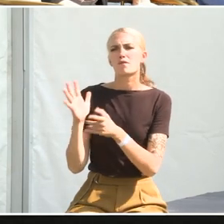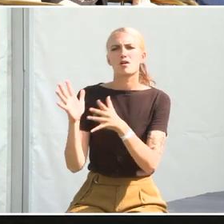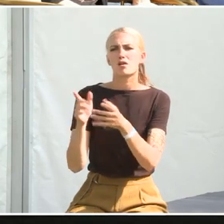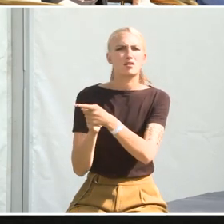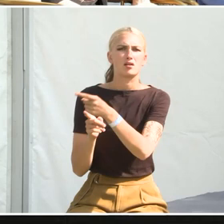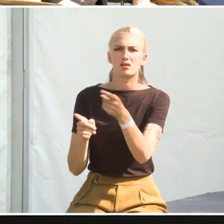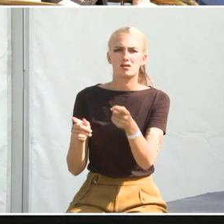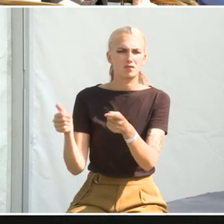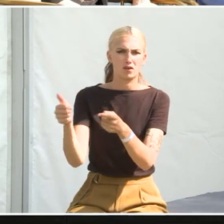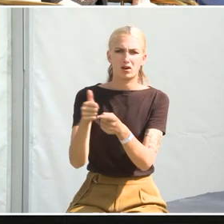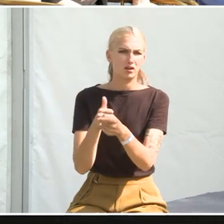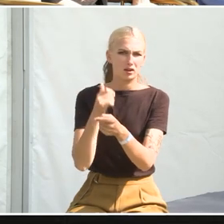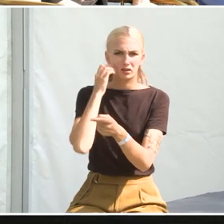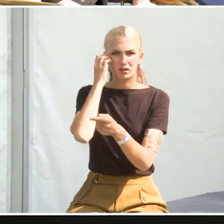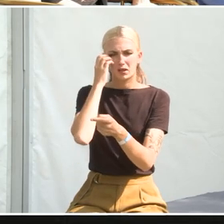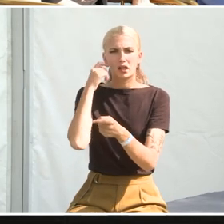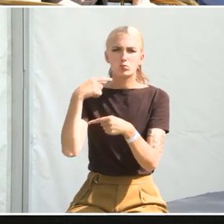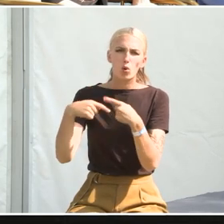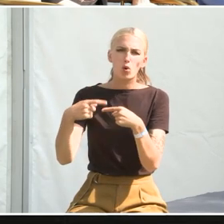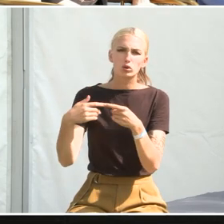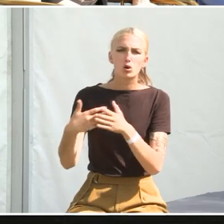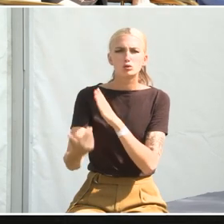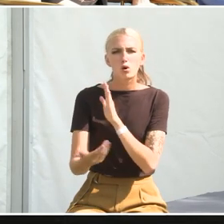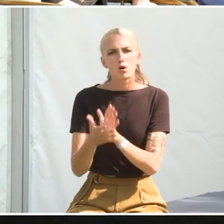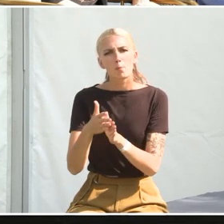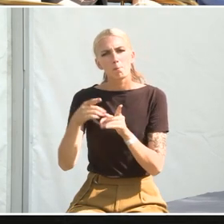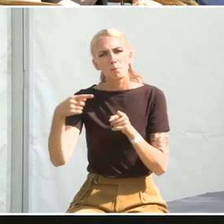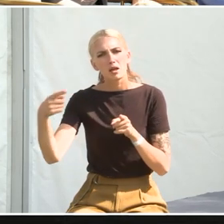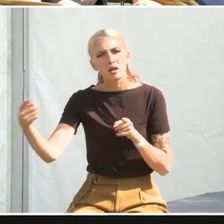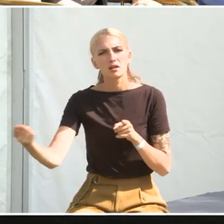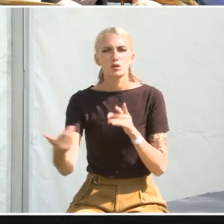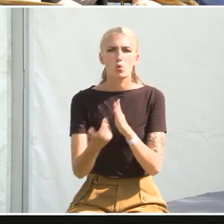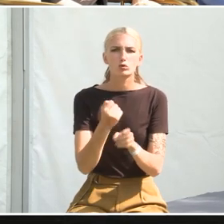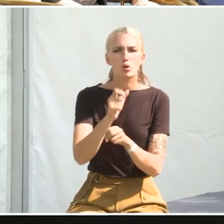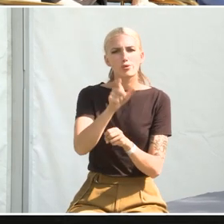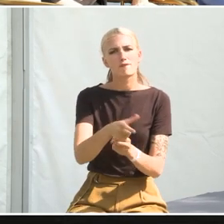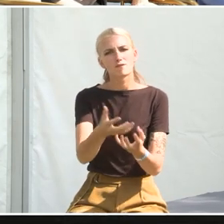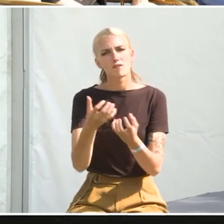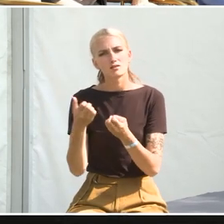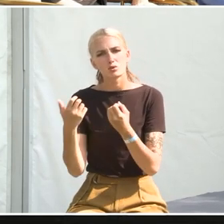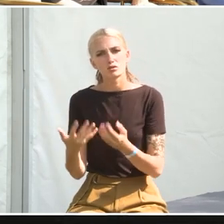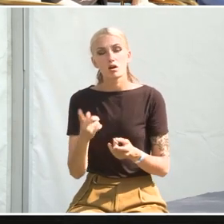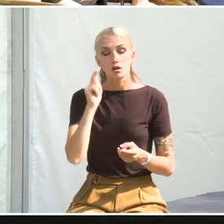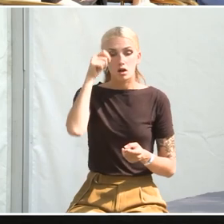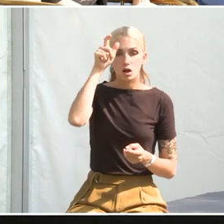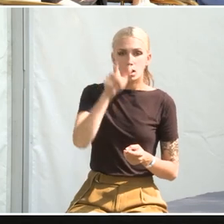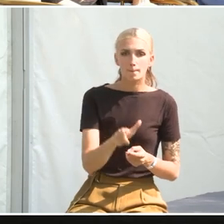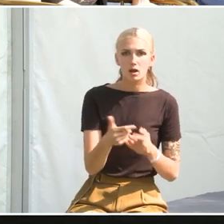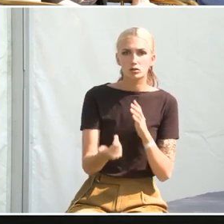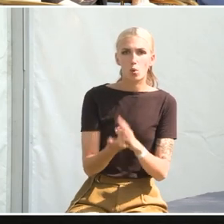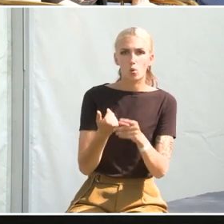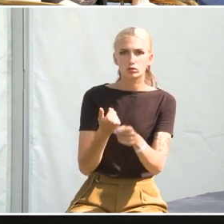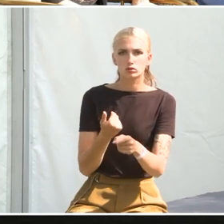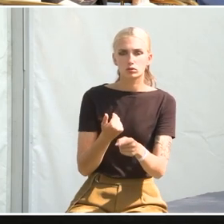lengthy onboarding processes for new employees. Yet when you start a new life as a student, then often you're